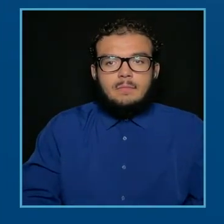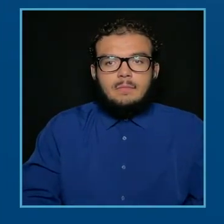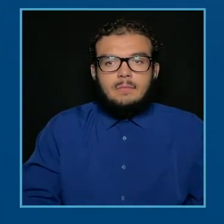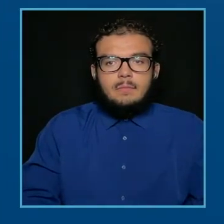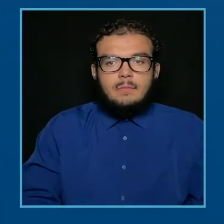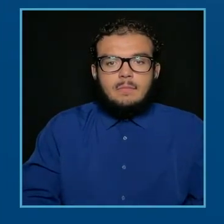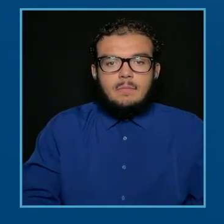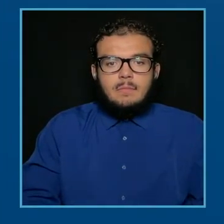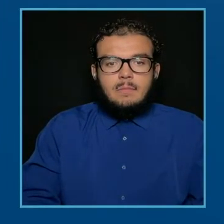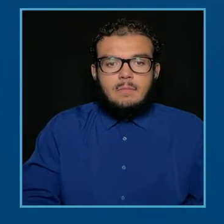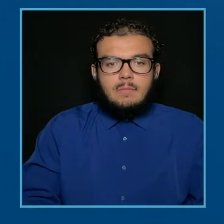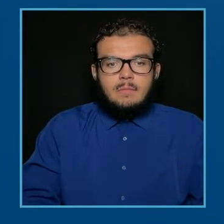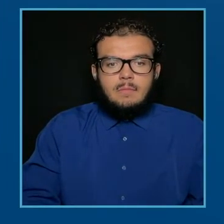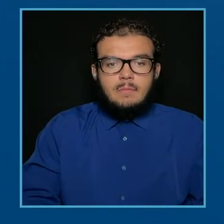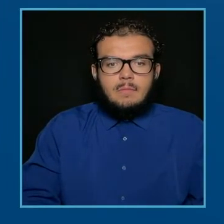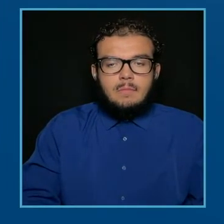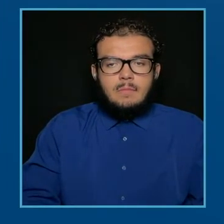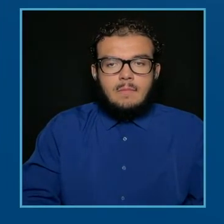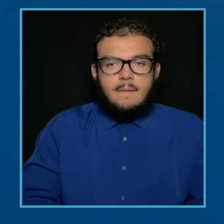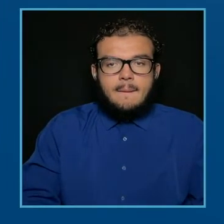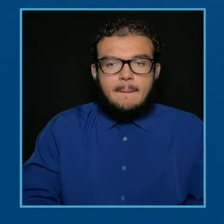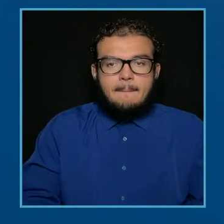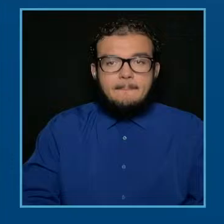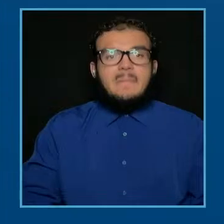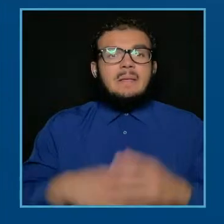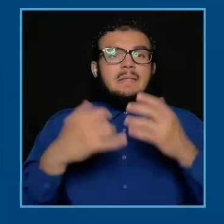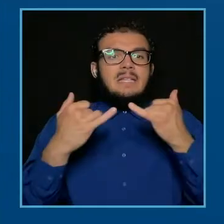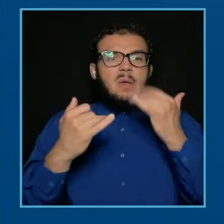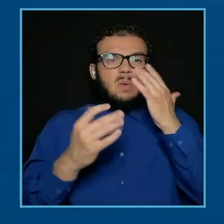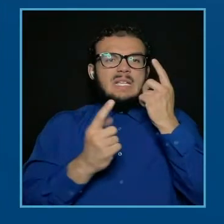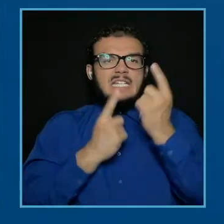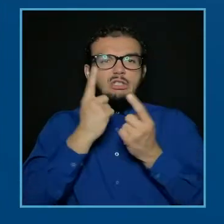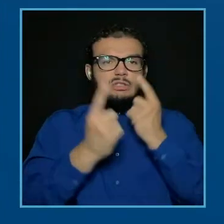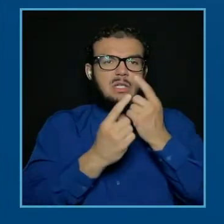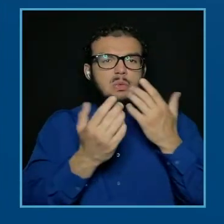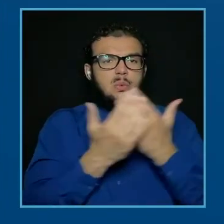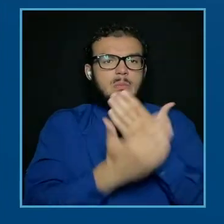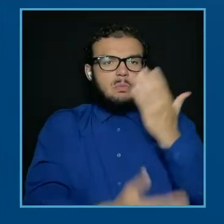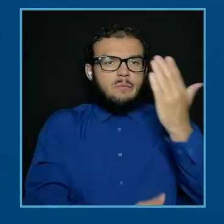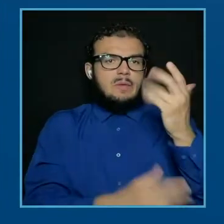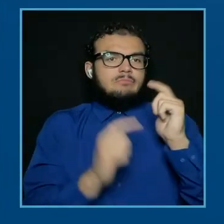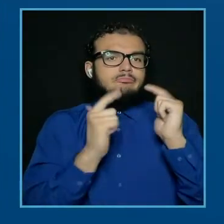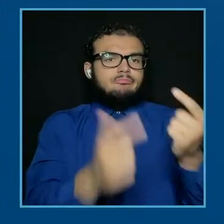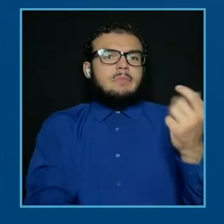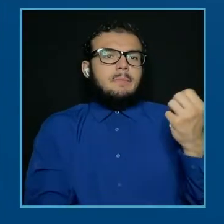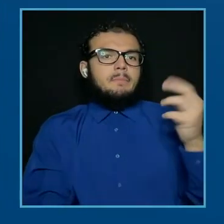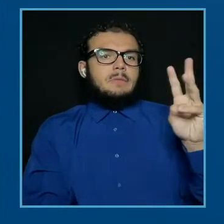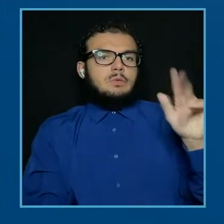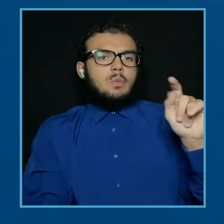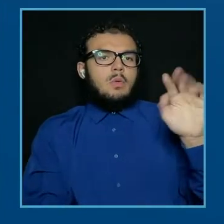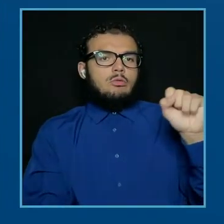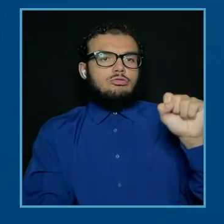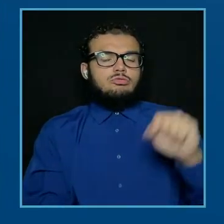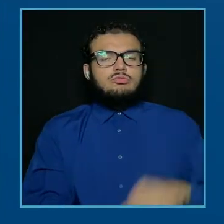Under our rules, we entertain a new motion. Yep, and I'm going to recognize Mr. Walters. Mr.